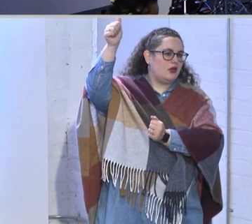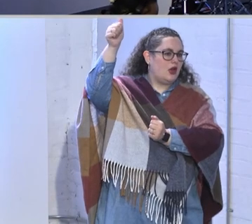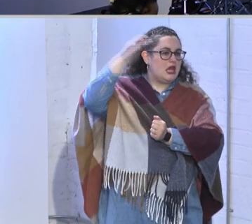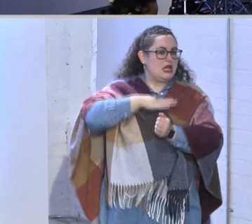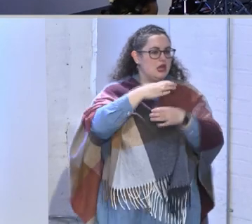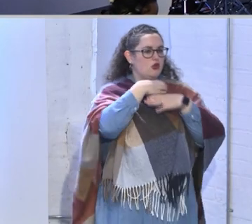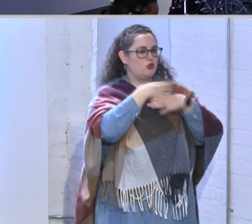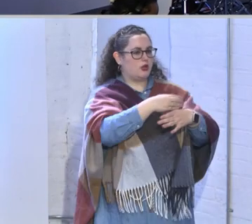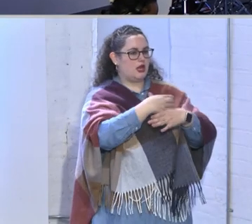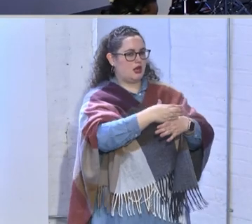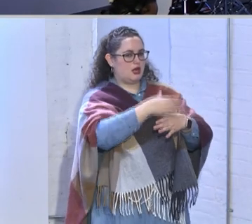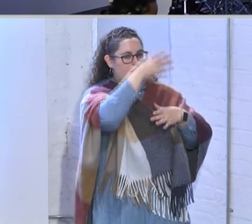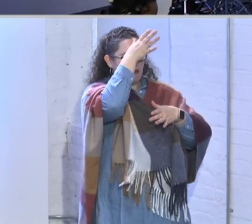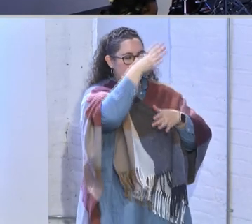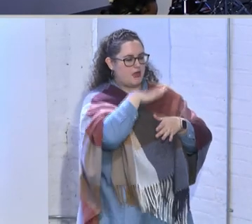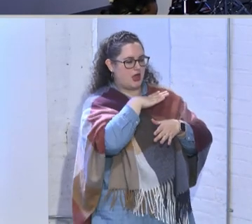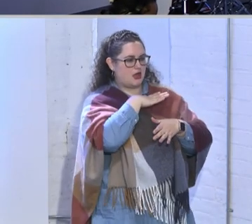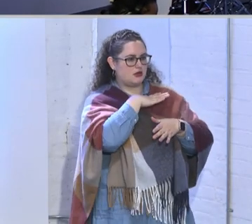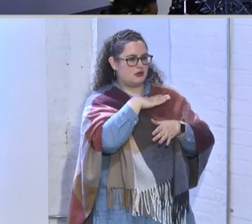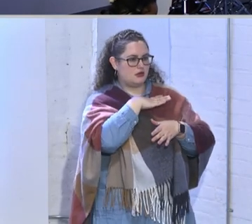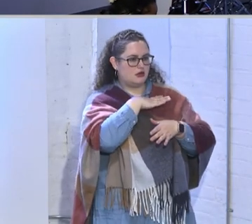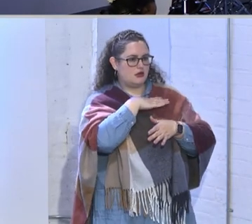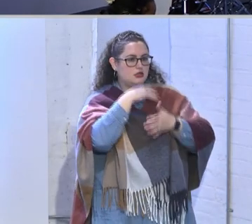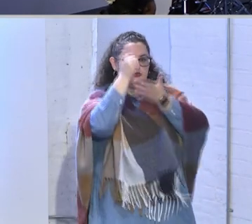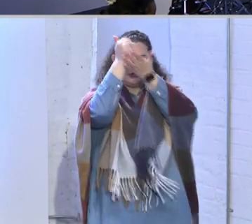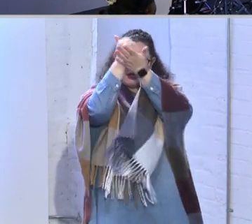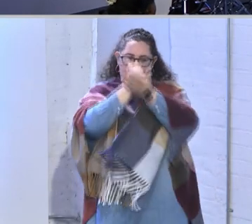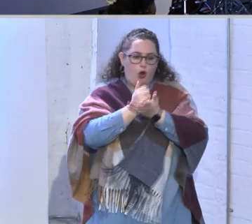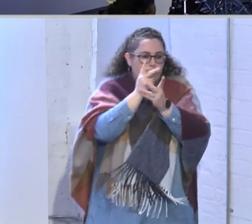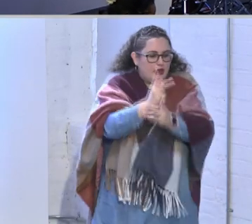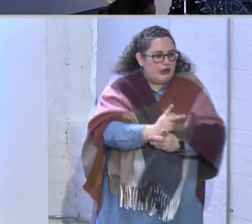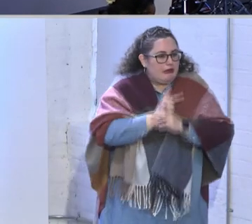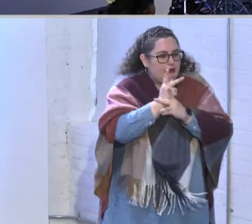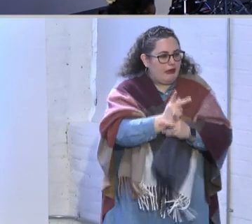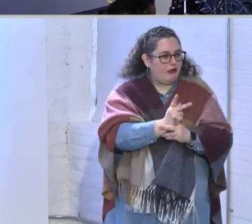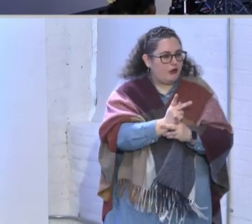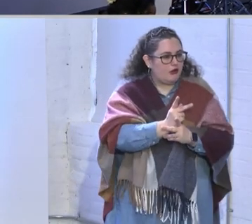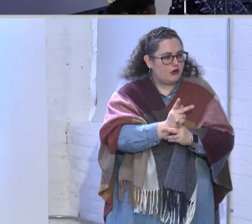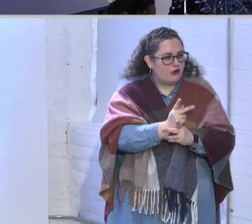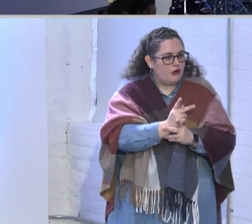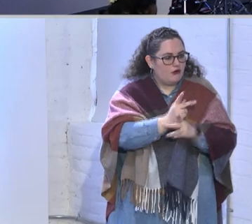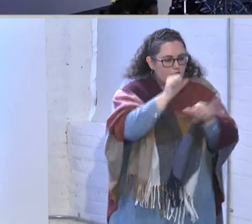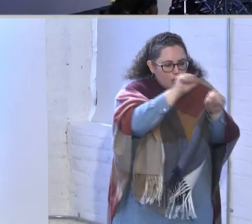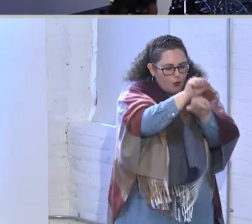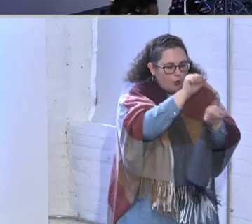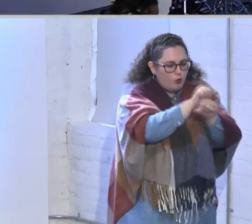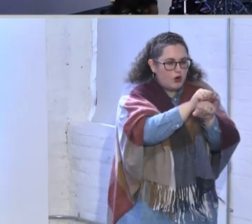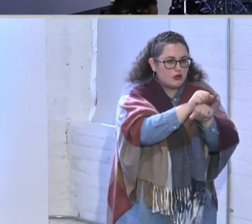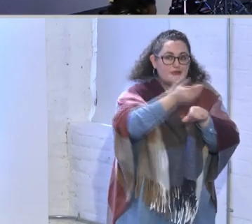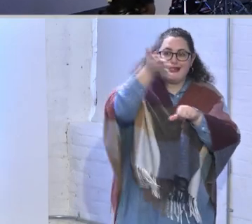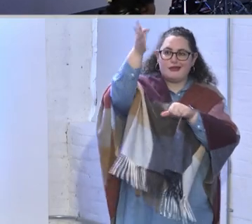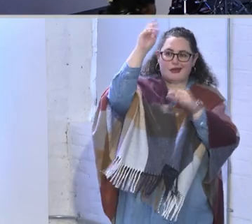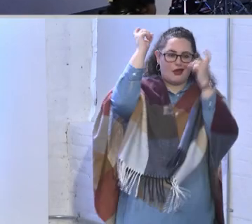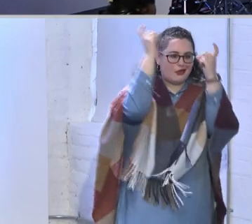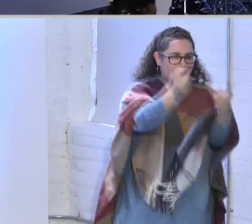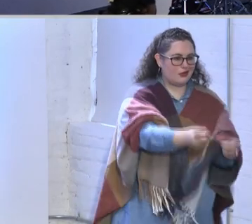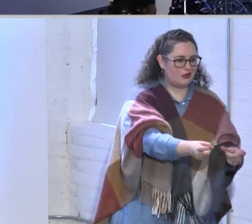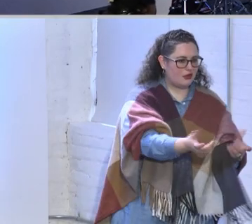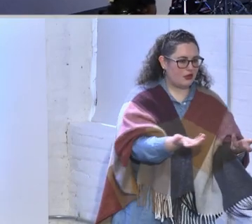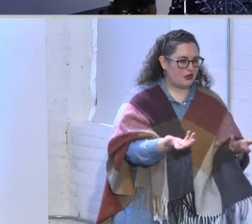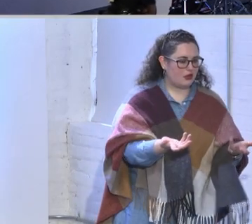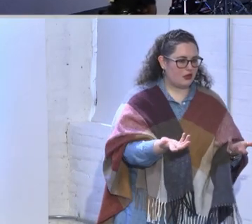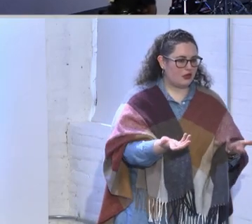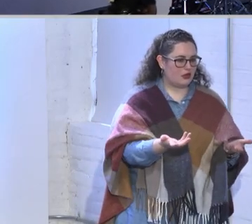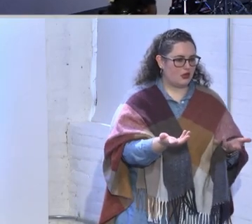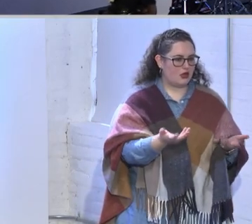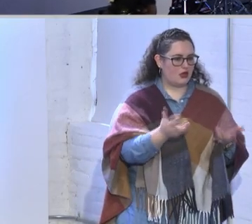actualize the universe's potential to participate in God's own work. So he put us here and he said, now have dominion